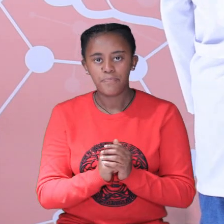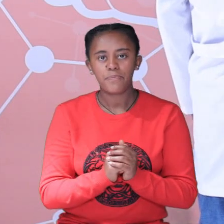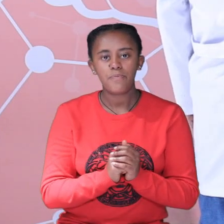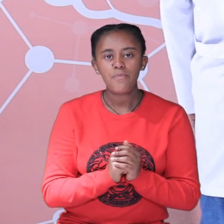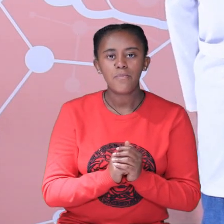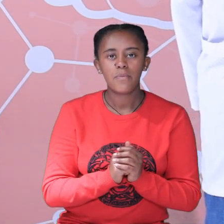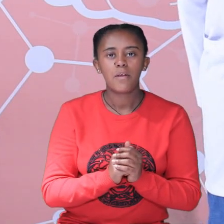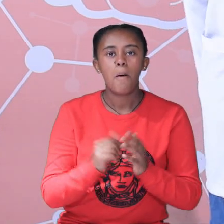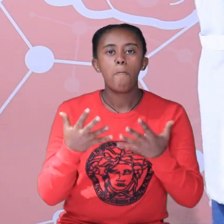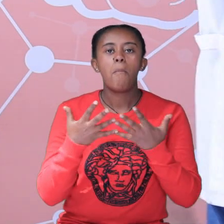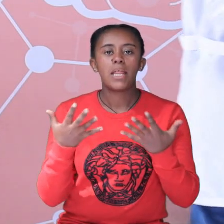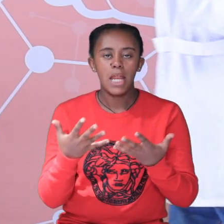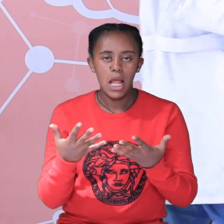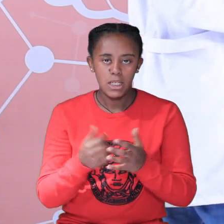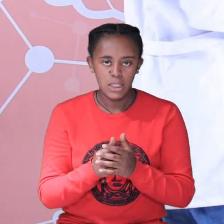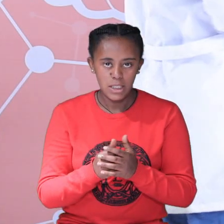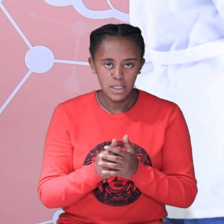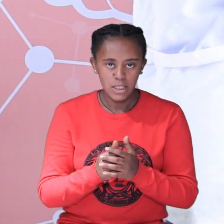Translucent materials.